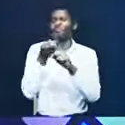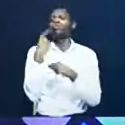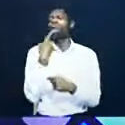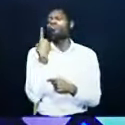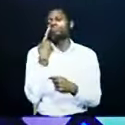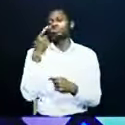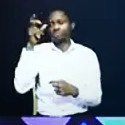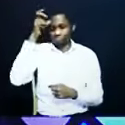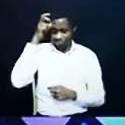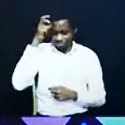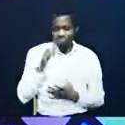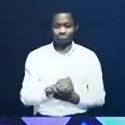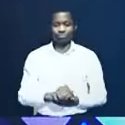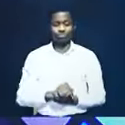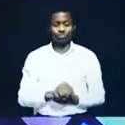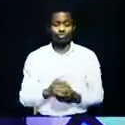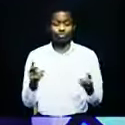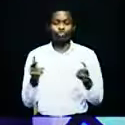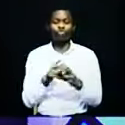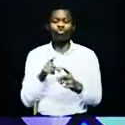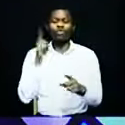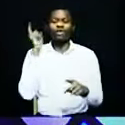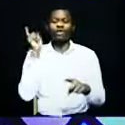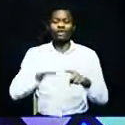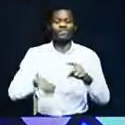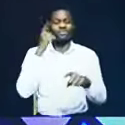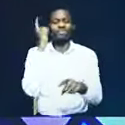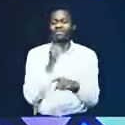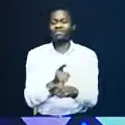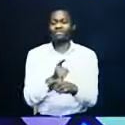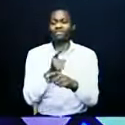building blocks of resistance is not